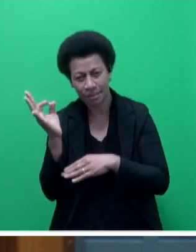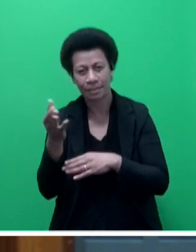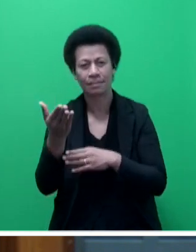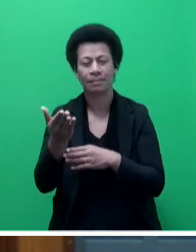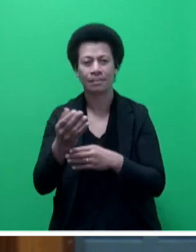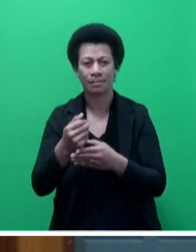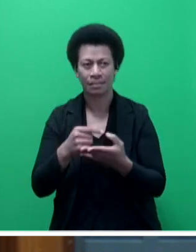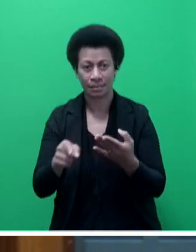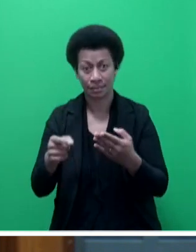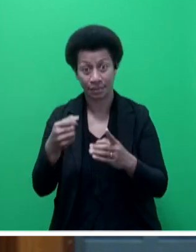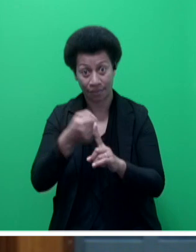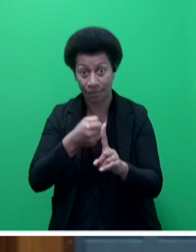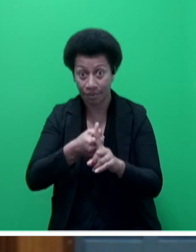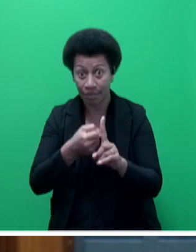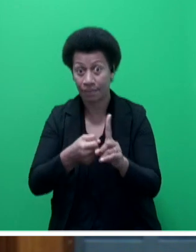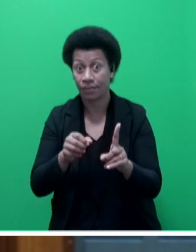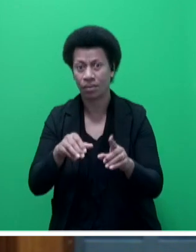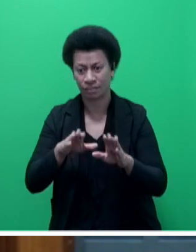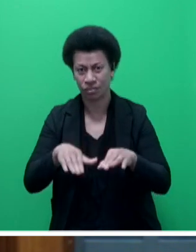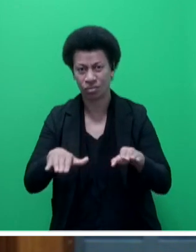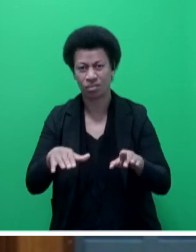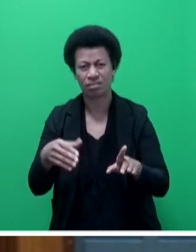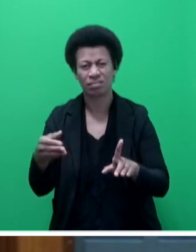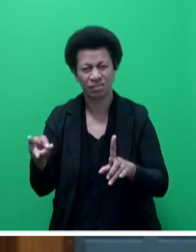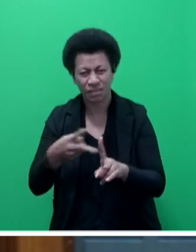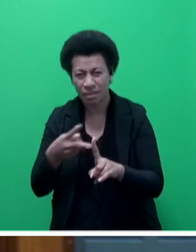child abuse and neglect, which is done annually.